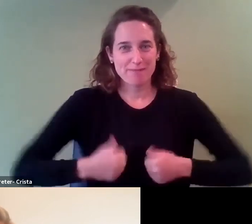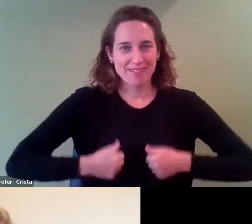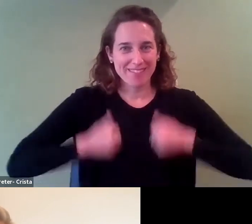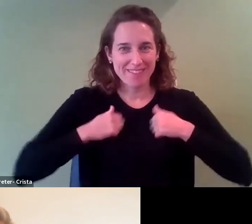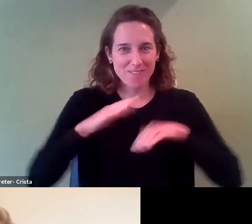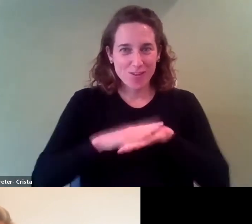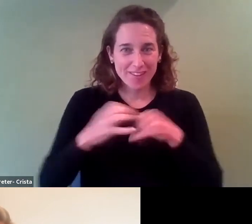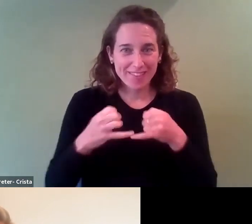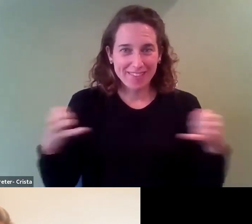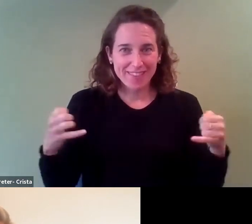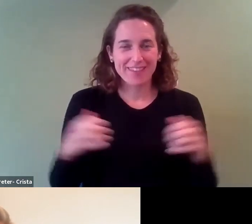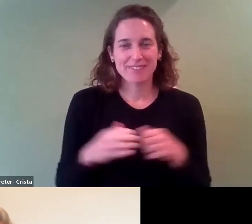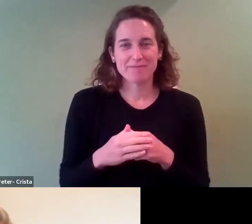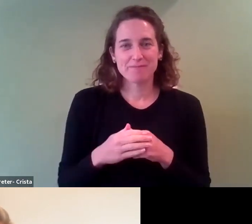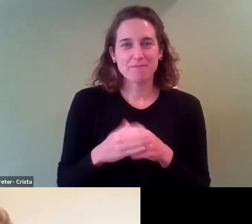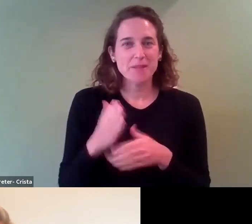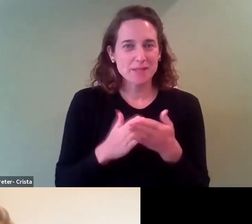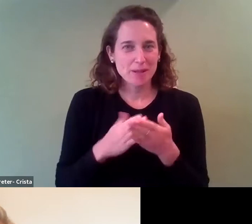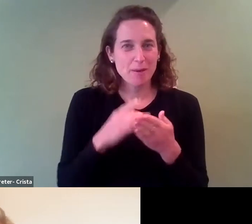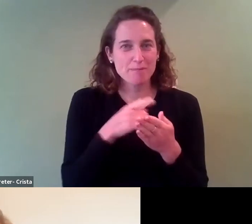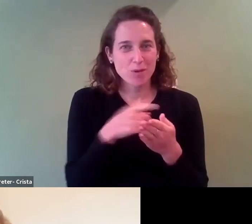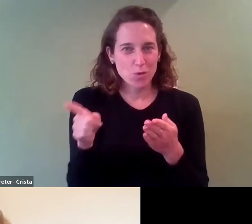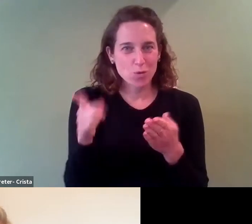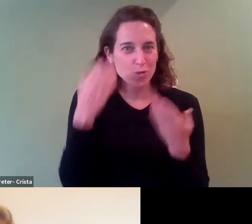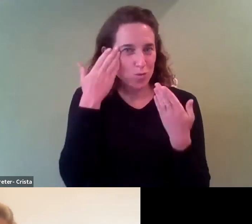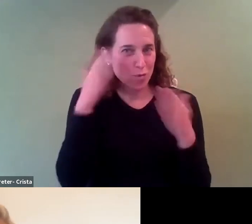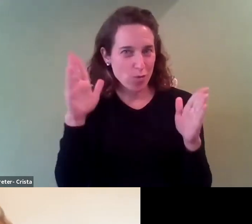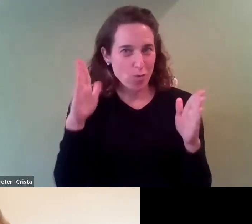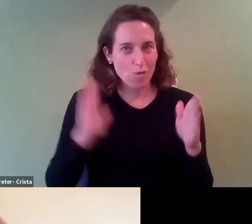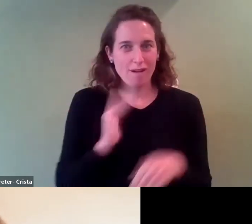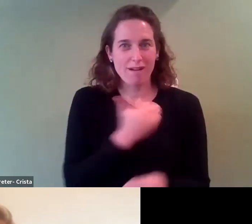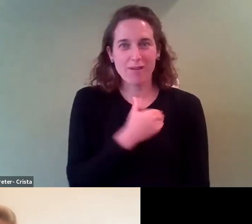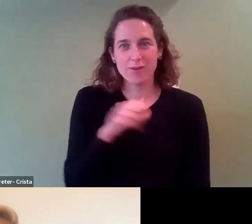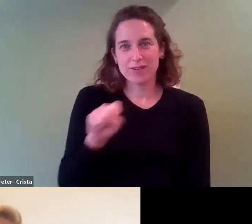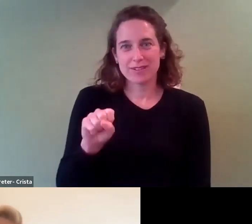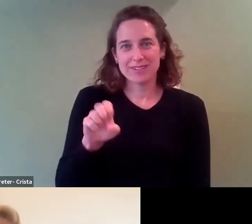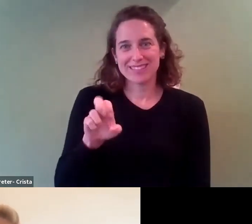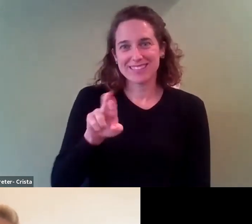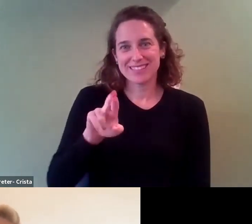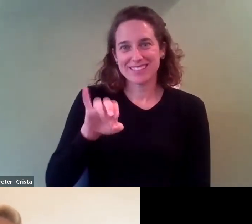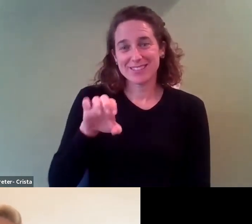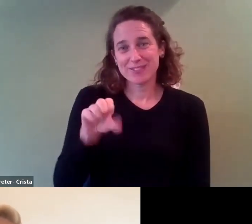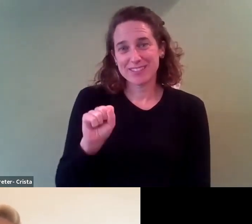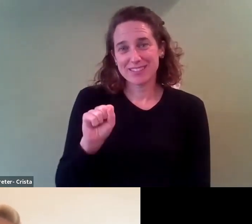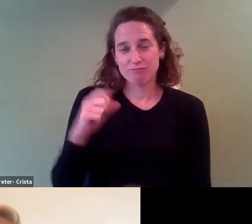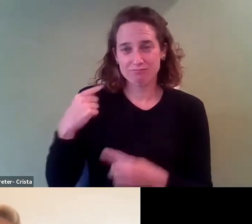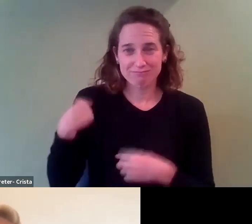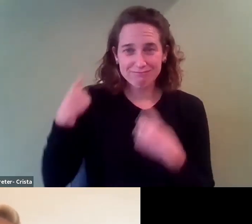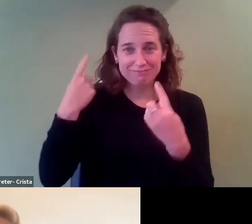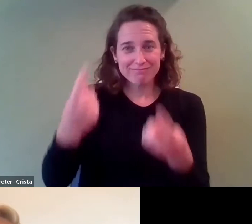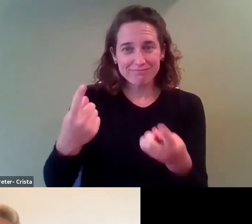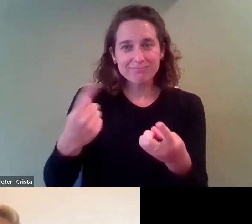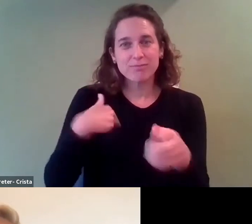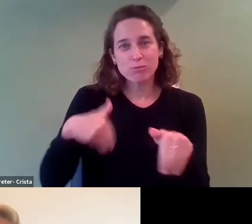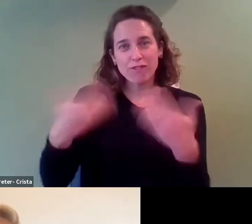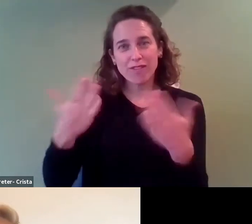those of you who are familiar, or sorry, not familiar with our series, we have been providing this as a